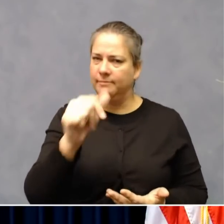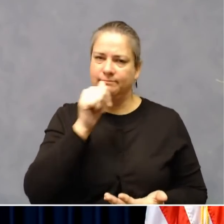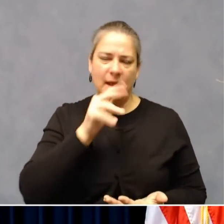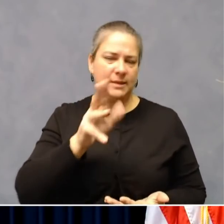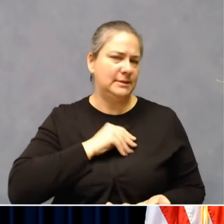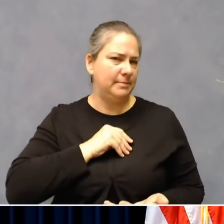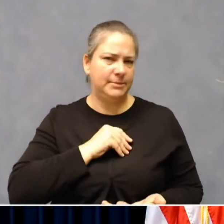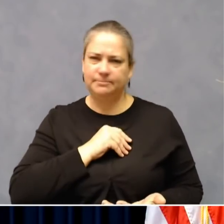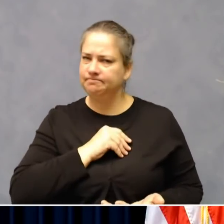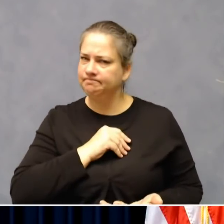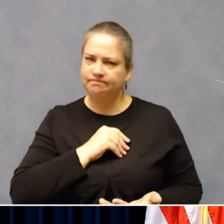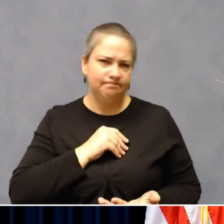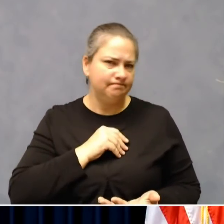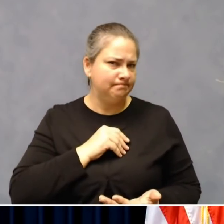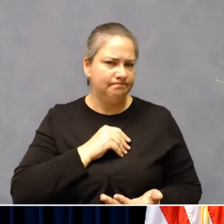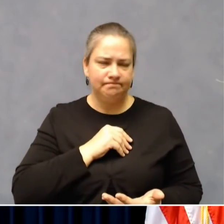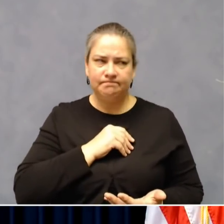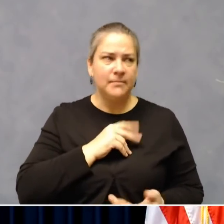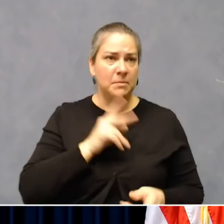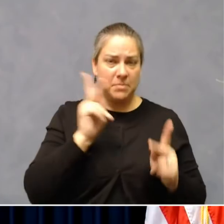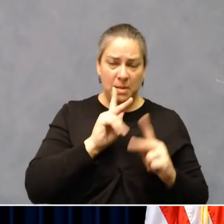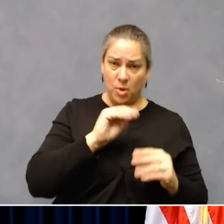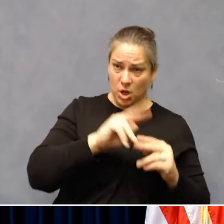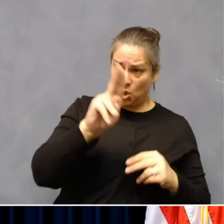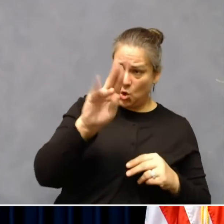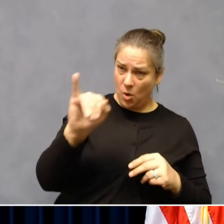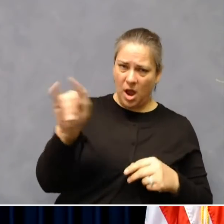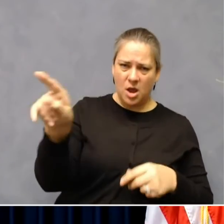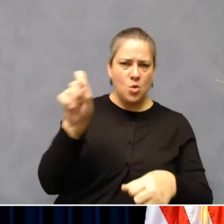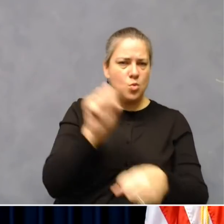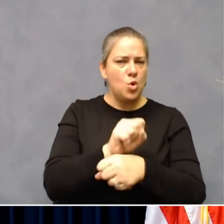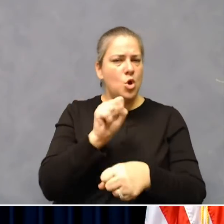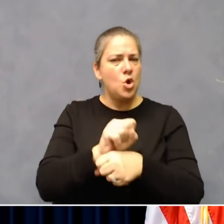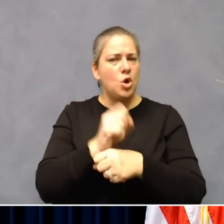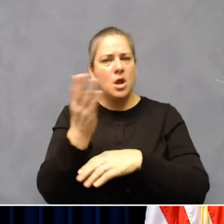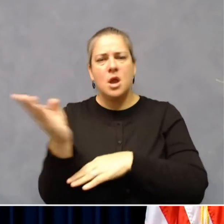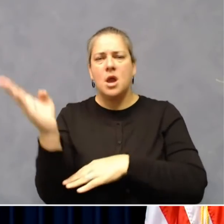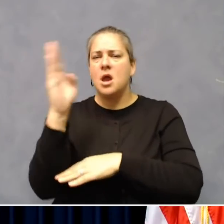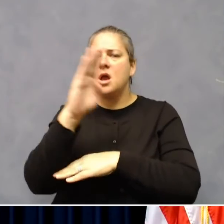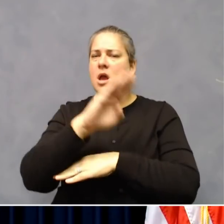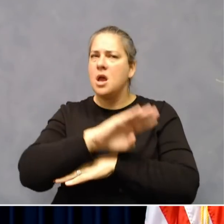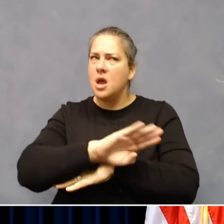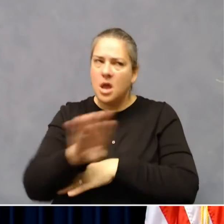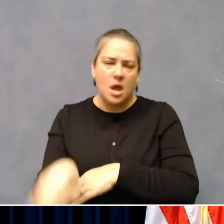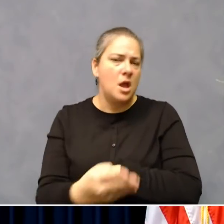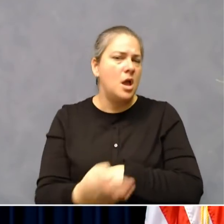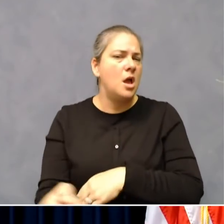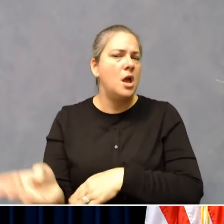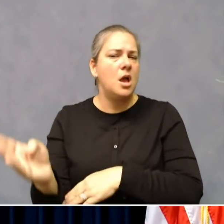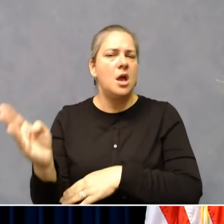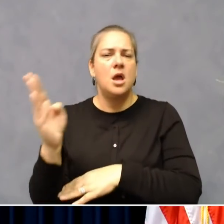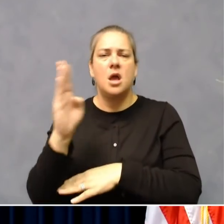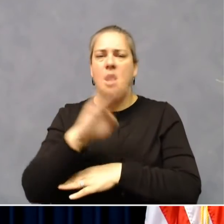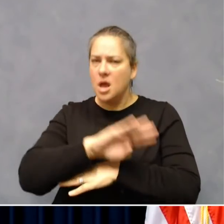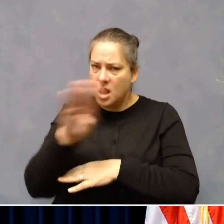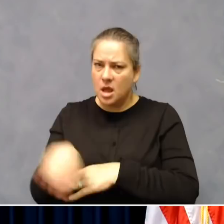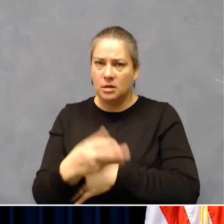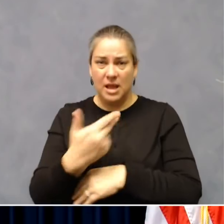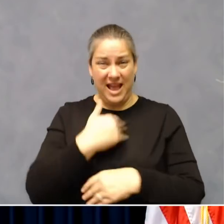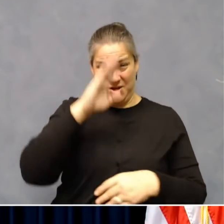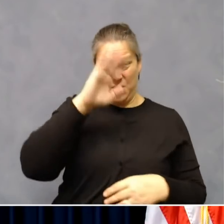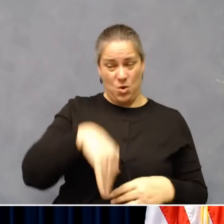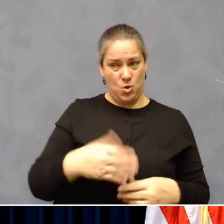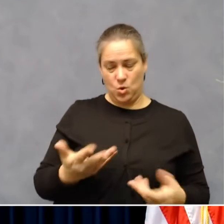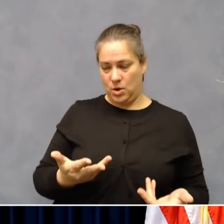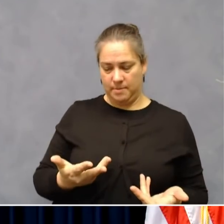in in ui are working day in and day out and i know that's not going to bring um it's